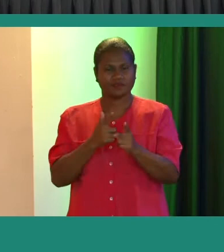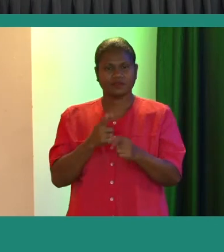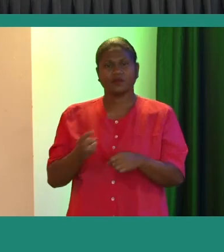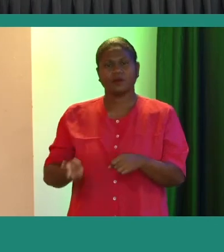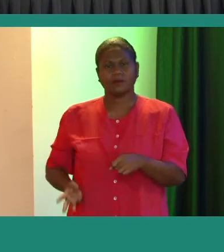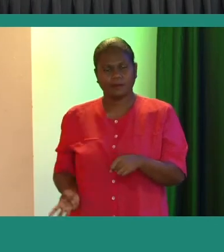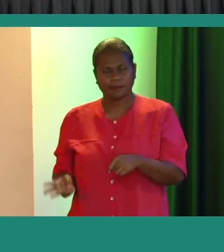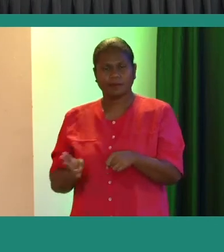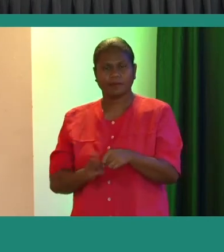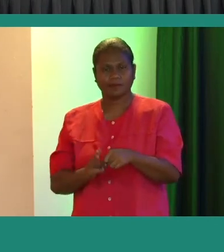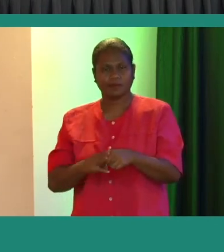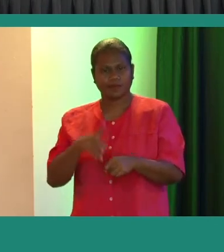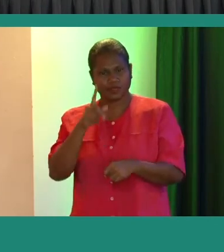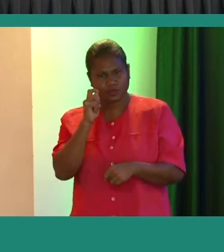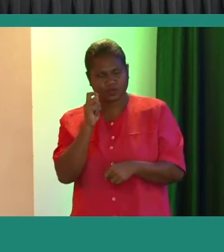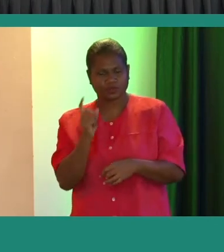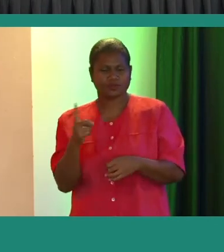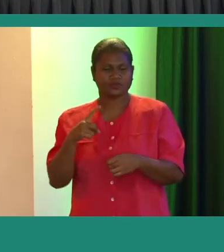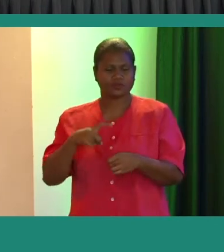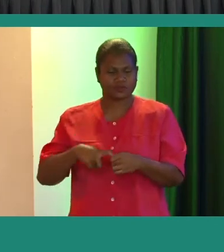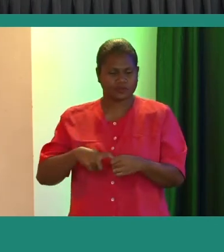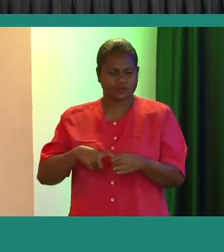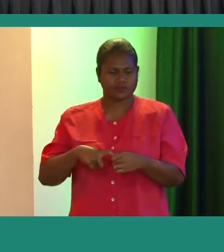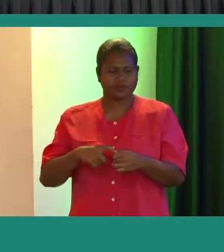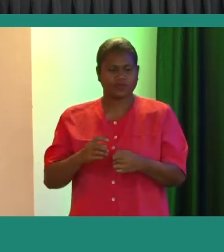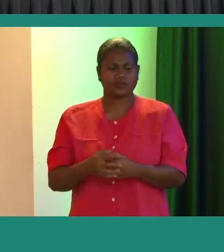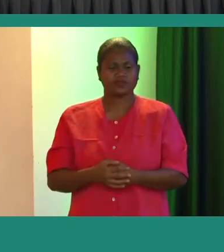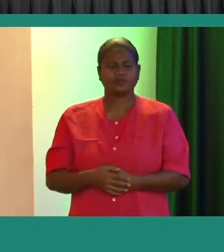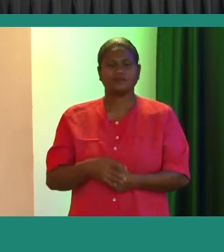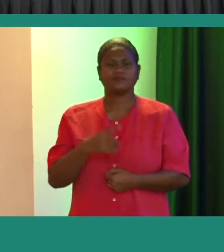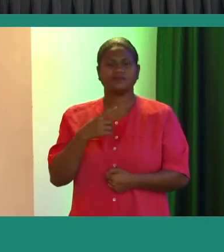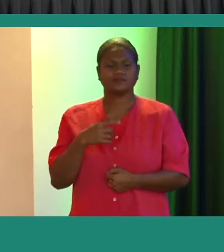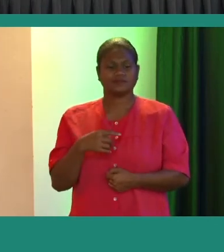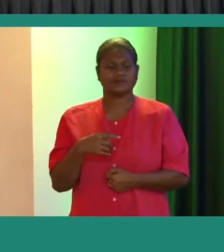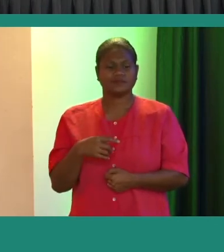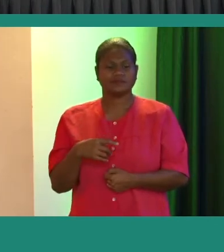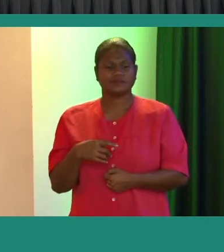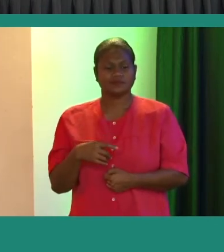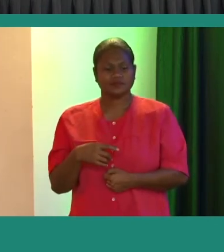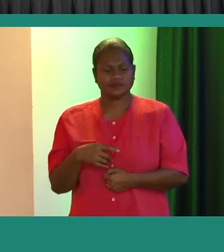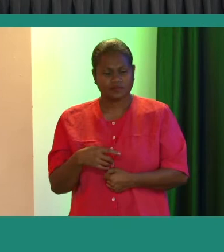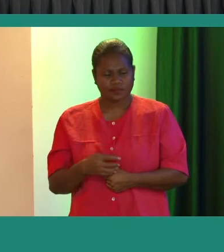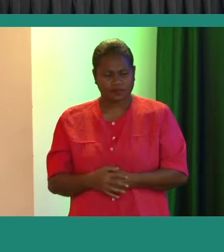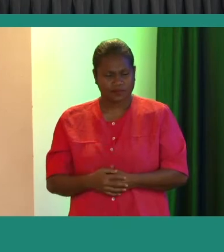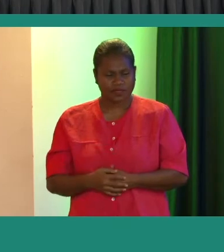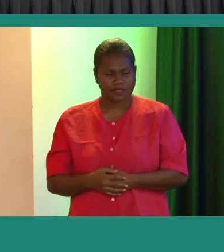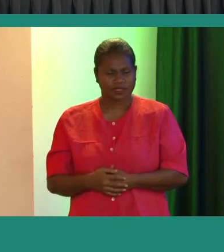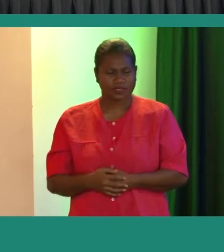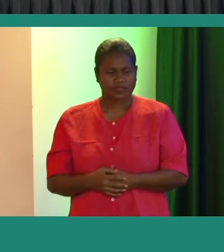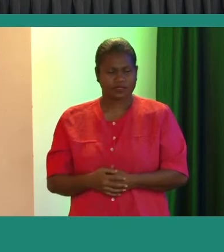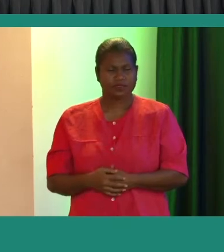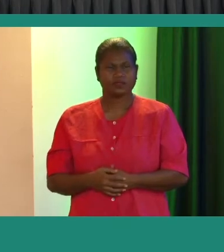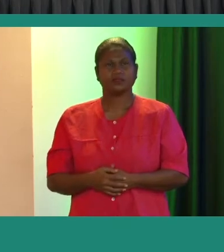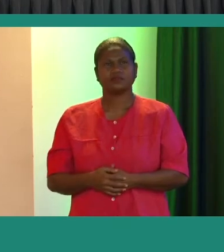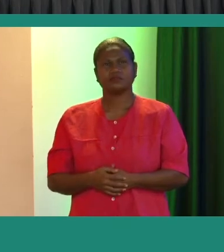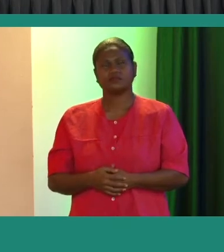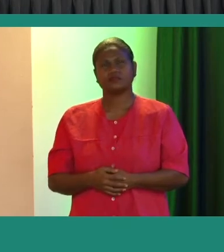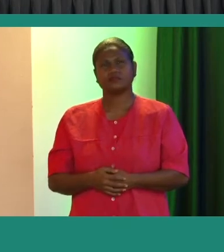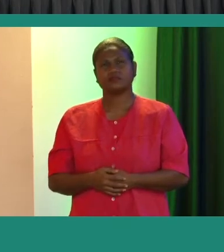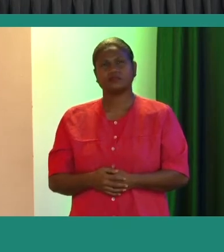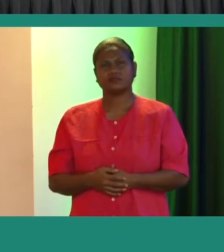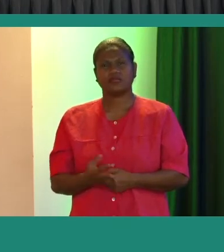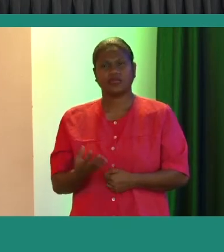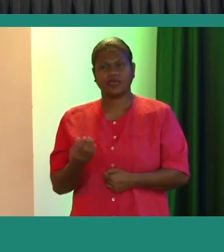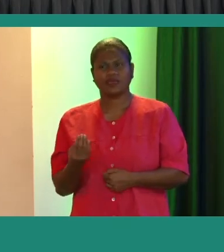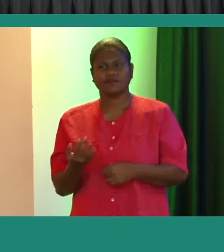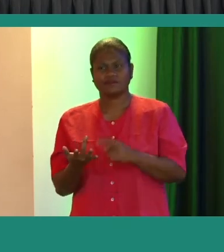board. I'm sorry, I'm mentioning the provinces here. We also have national agencies,